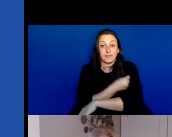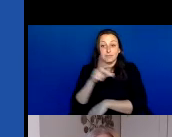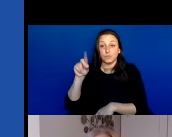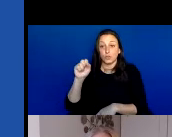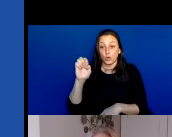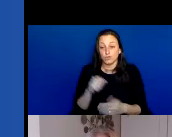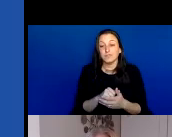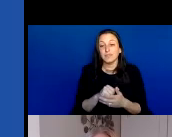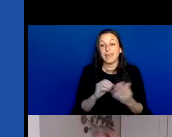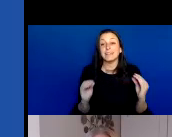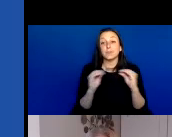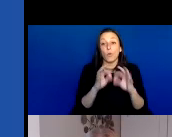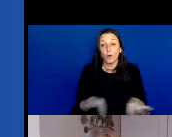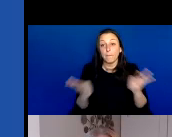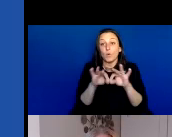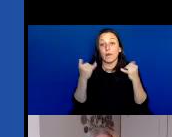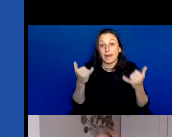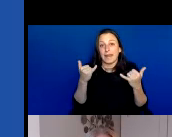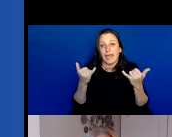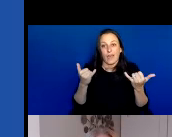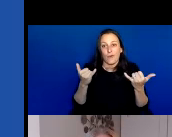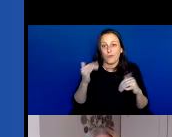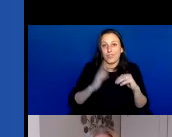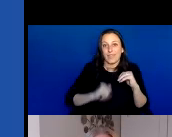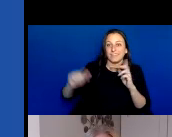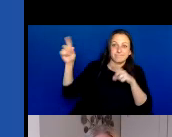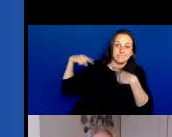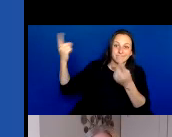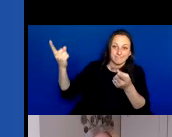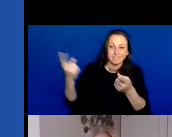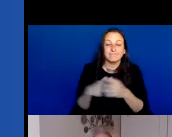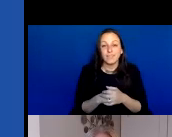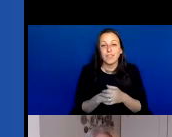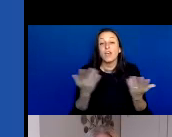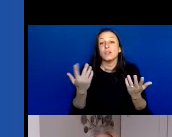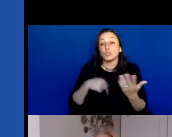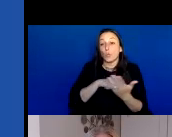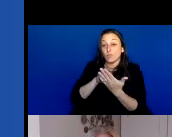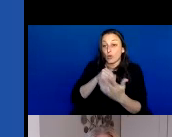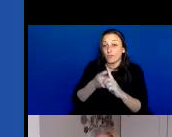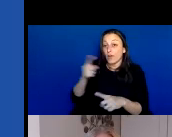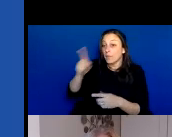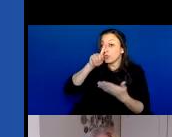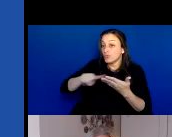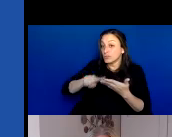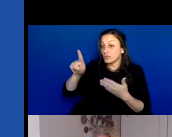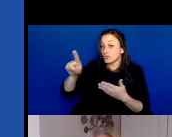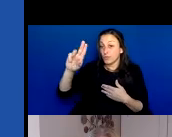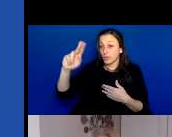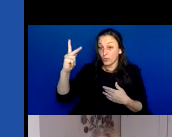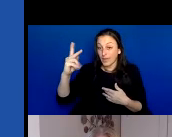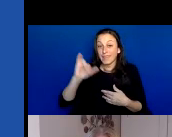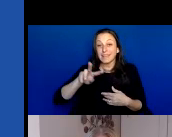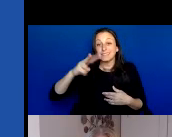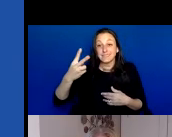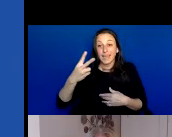more important now than ever before, because what we've learned from the UK data is that that second dose is